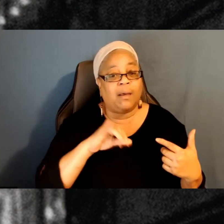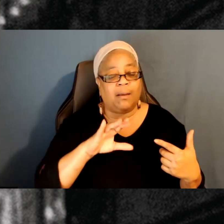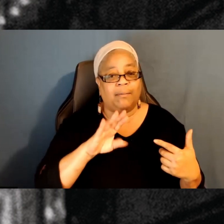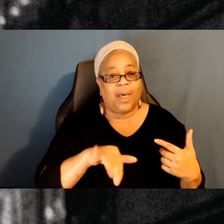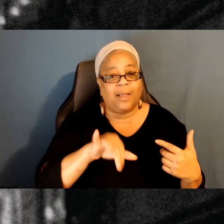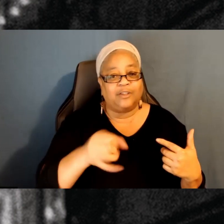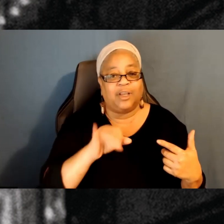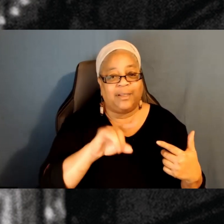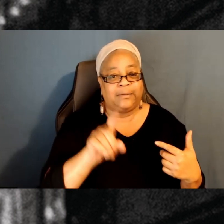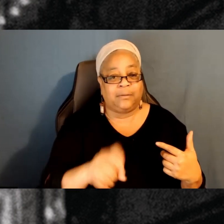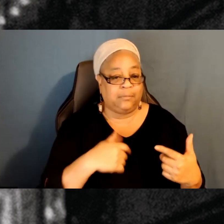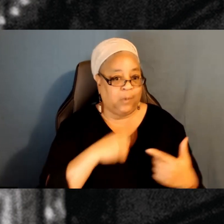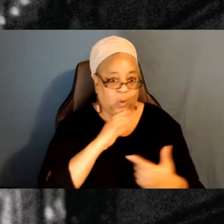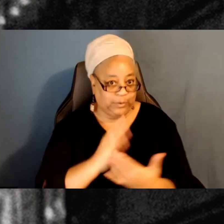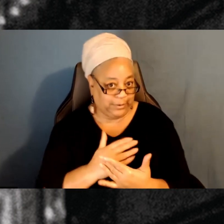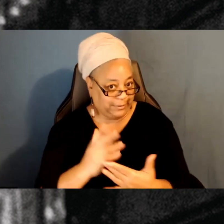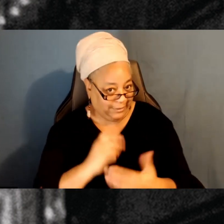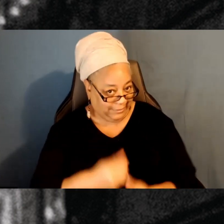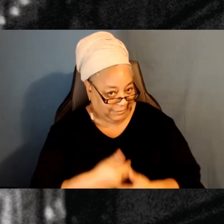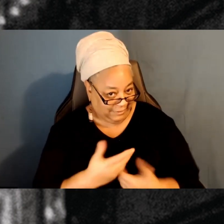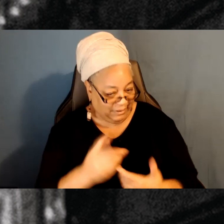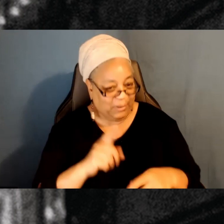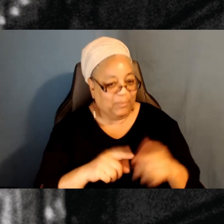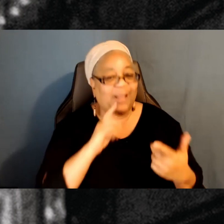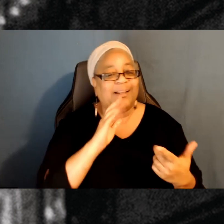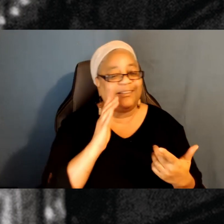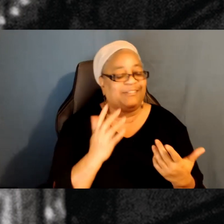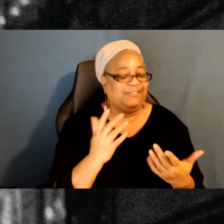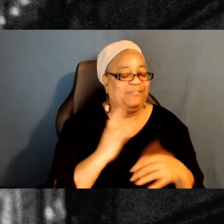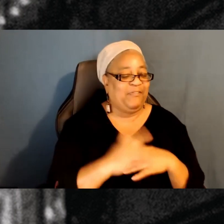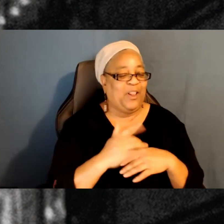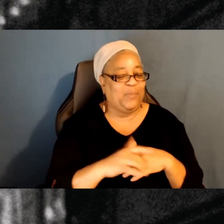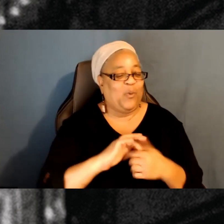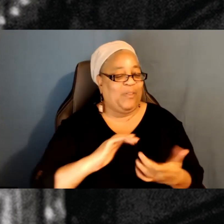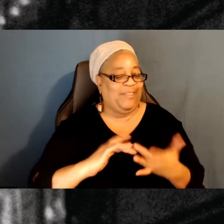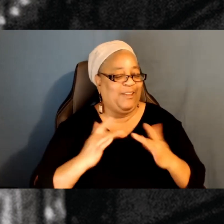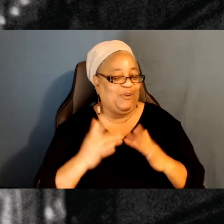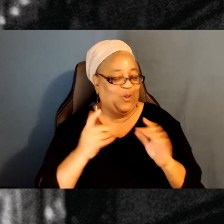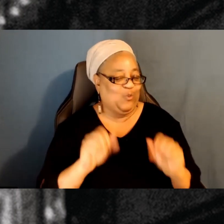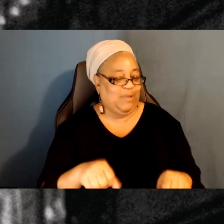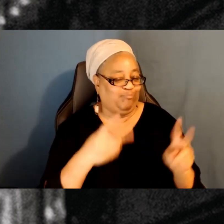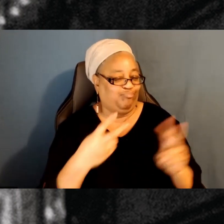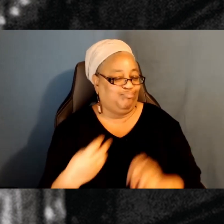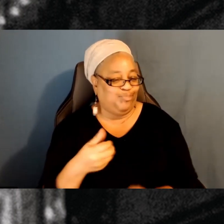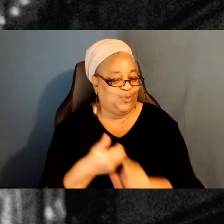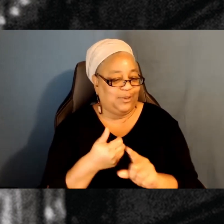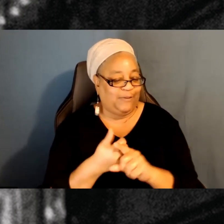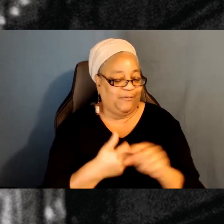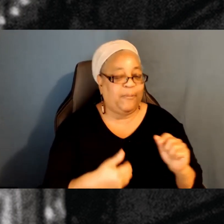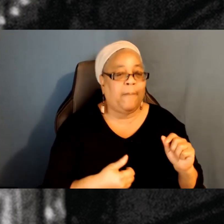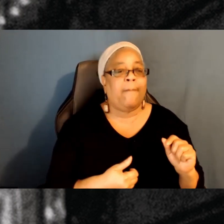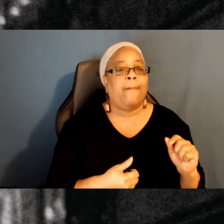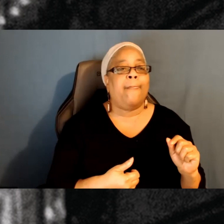it for you, but it is available on Vimeo, so you can do that. So I'm going to